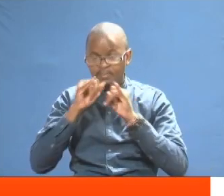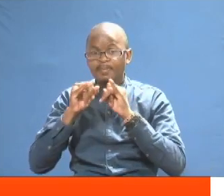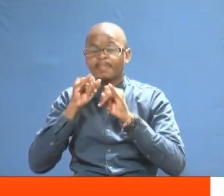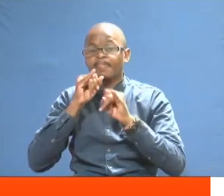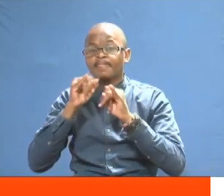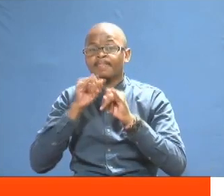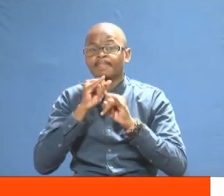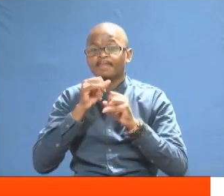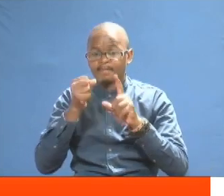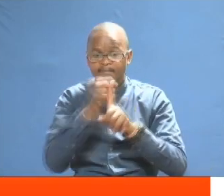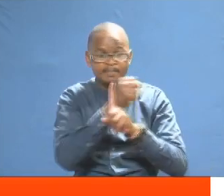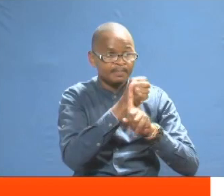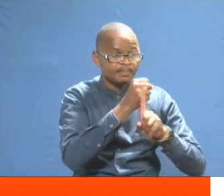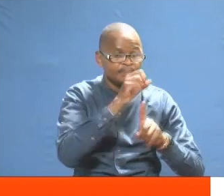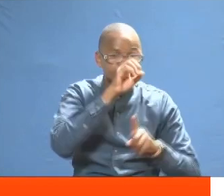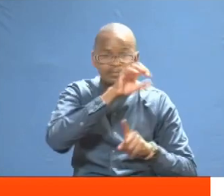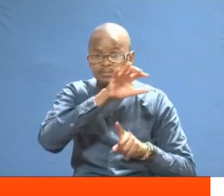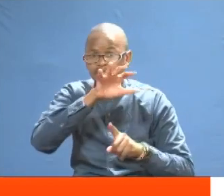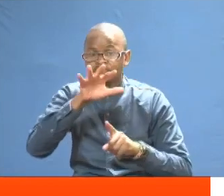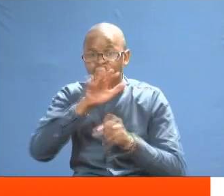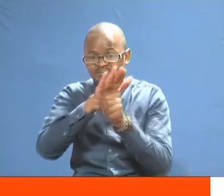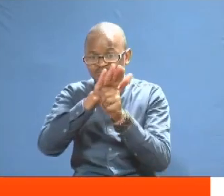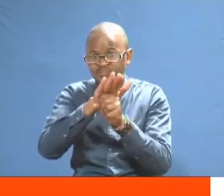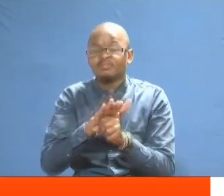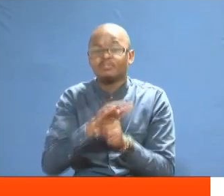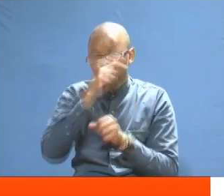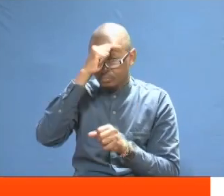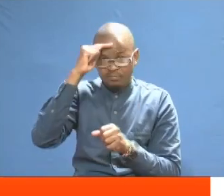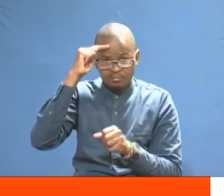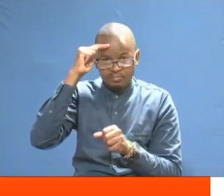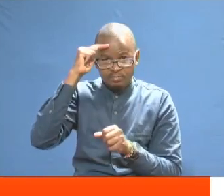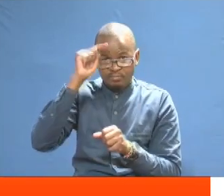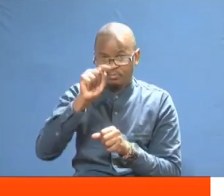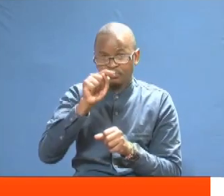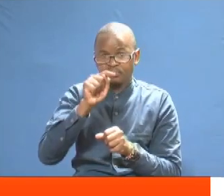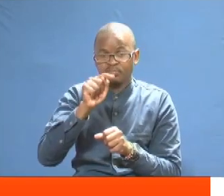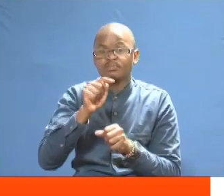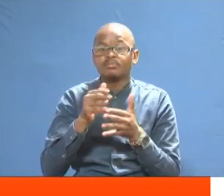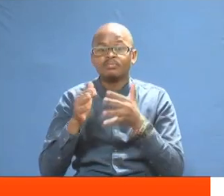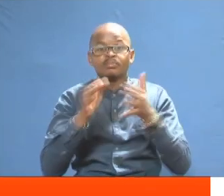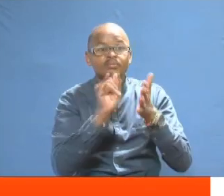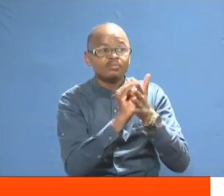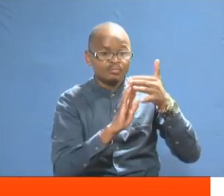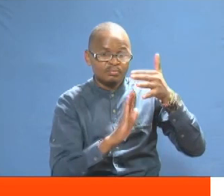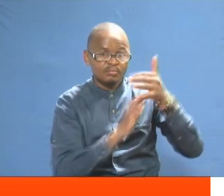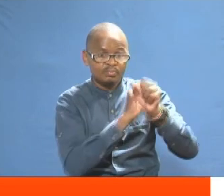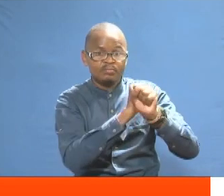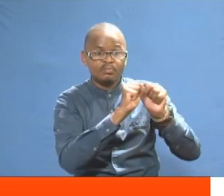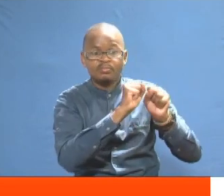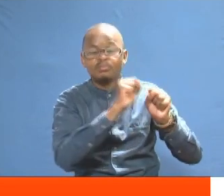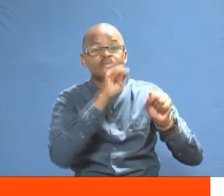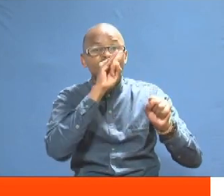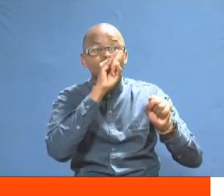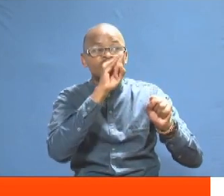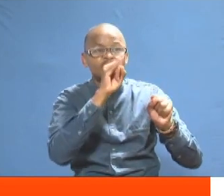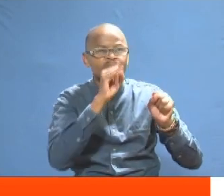president and fight him and insult him and demean him. Because drawing tear gas to a church service that the deputy president was going is